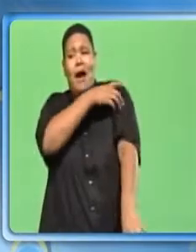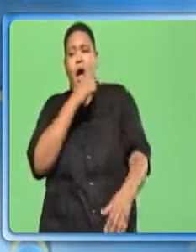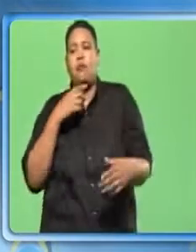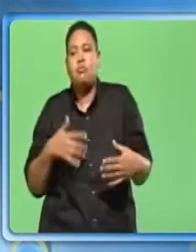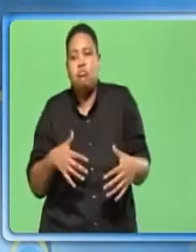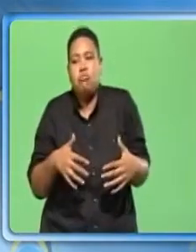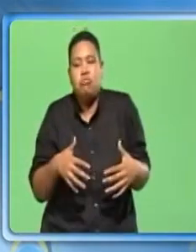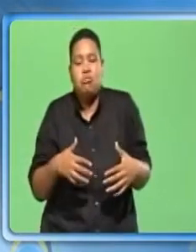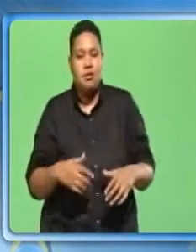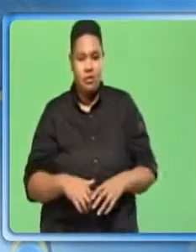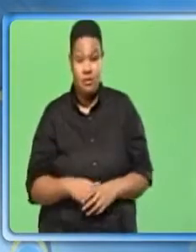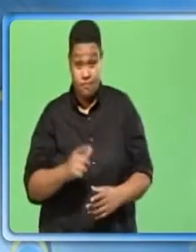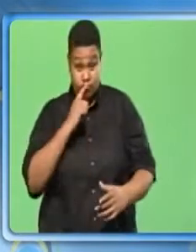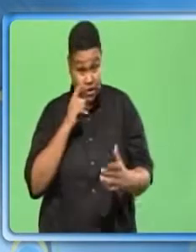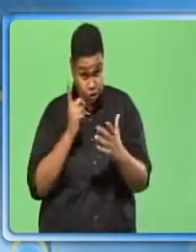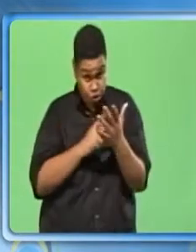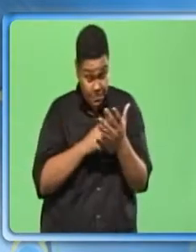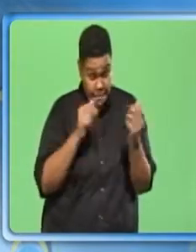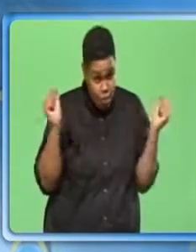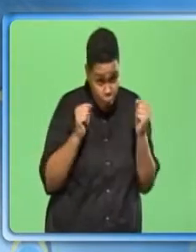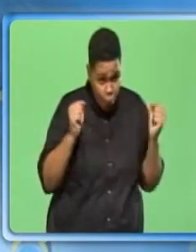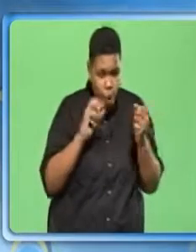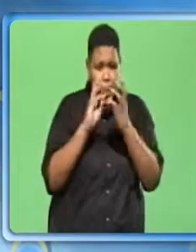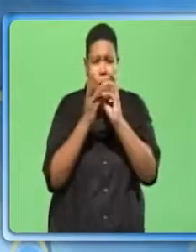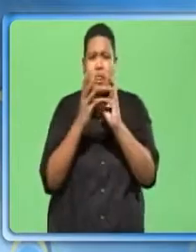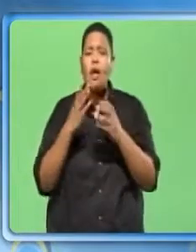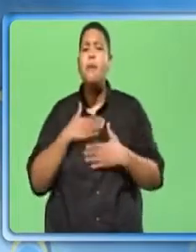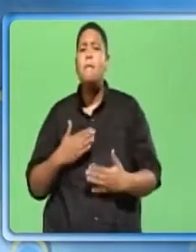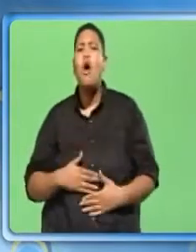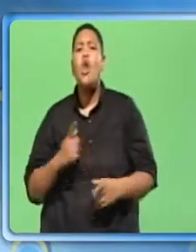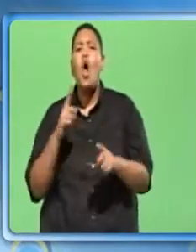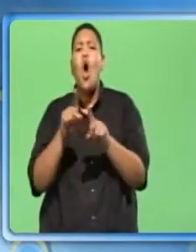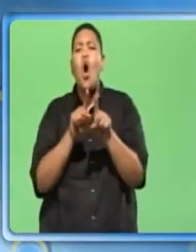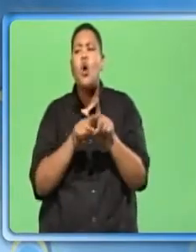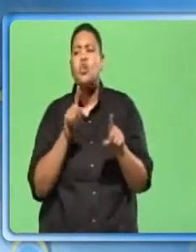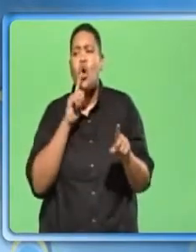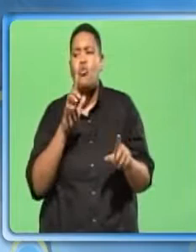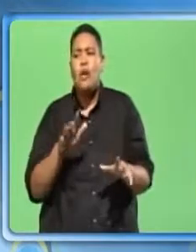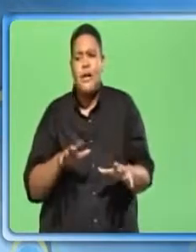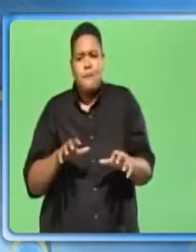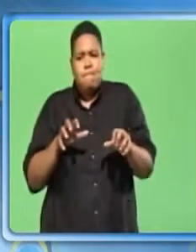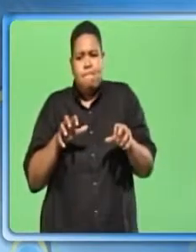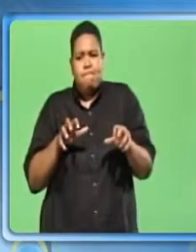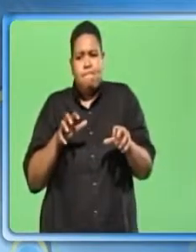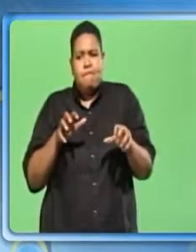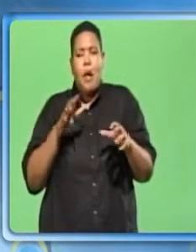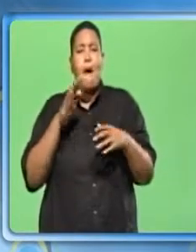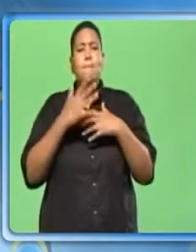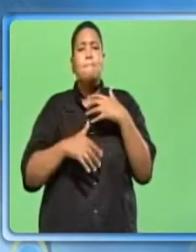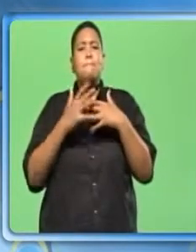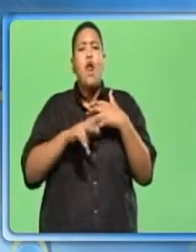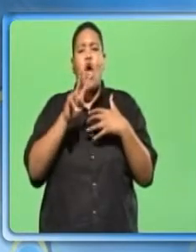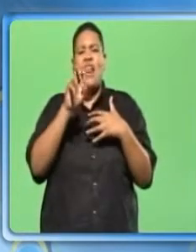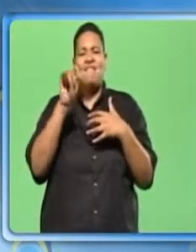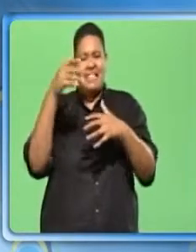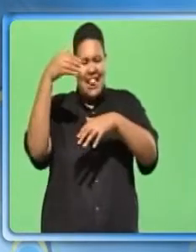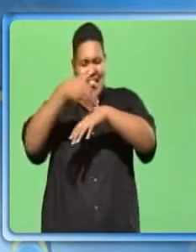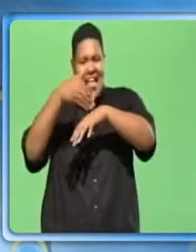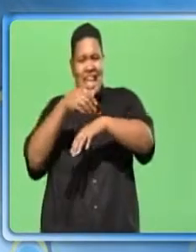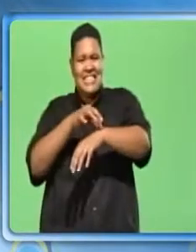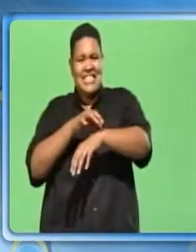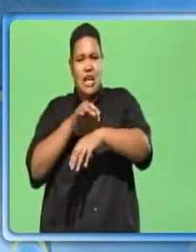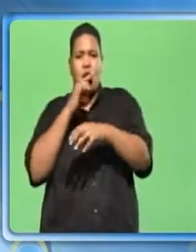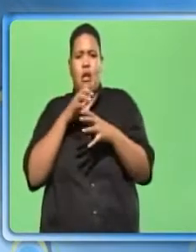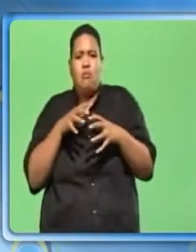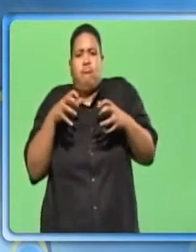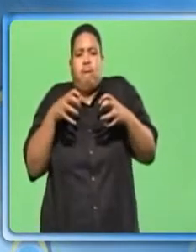shivering. In cold weather, the body also constricts or reduces the size of the blood vessels in the skin. This